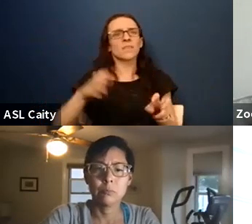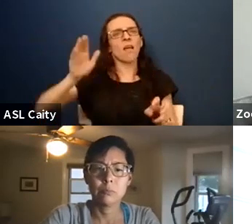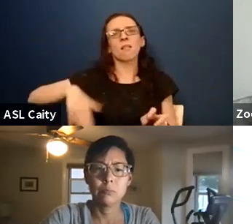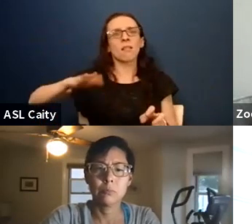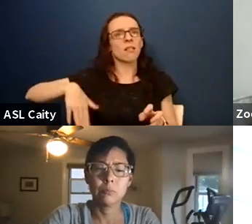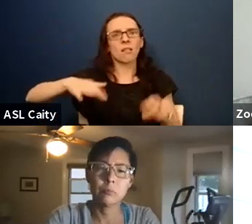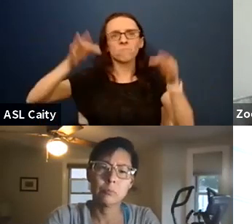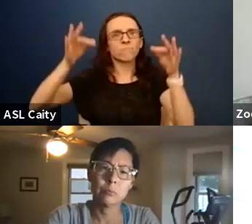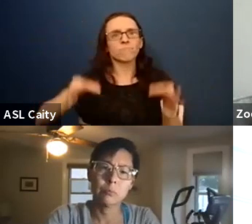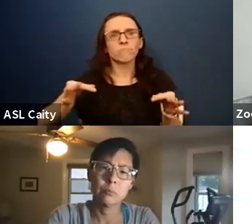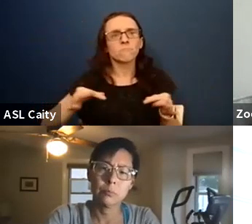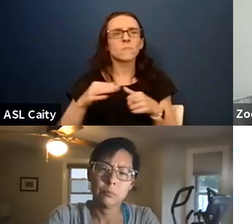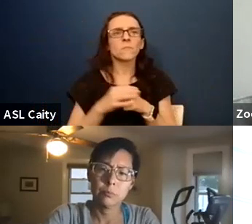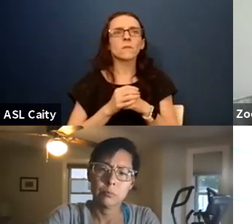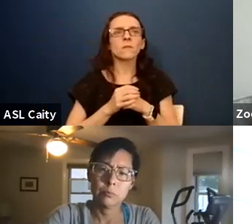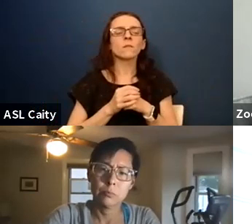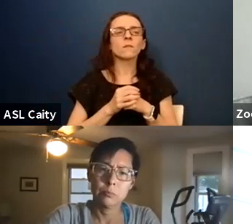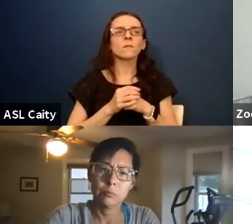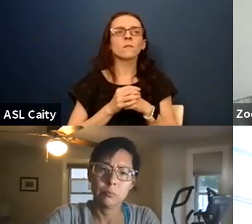I thought that